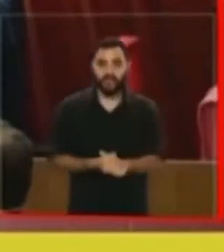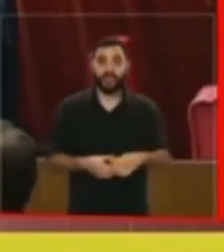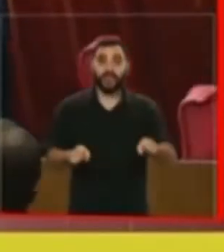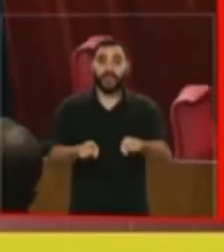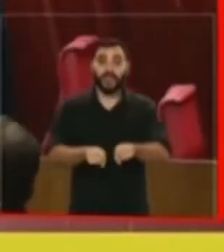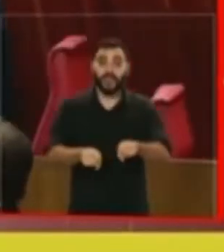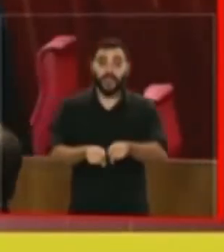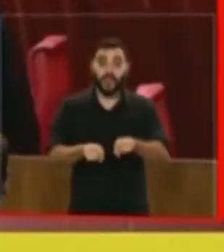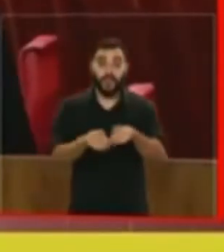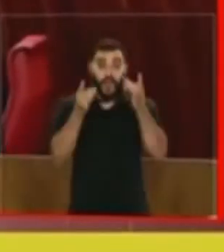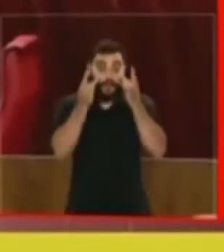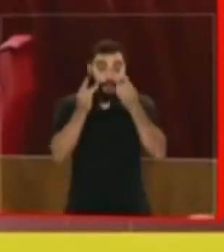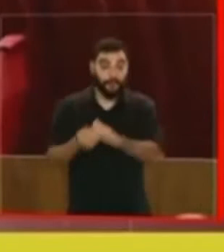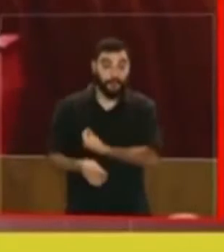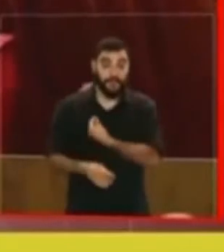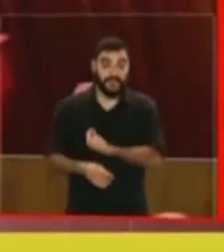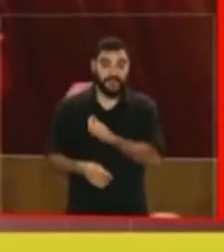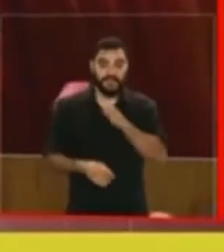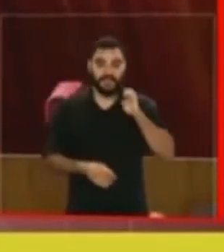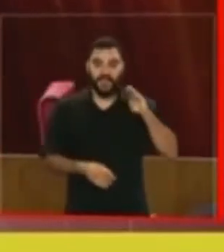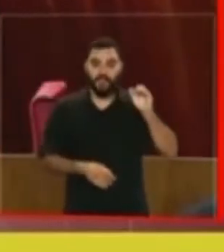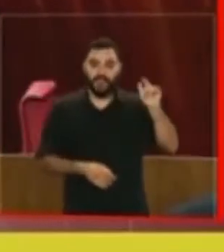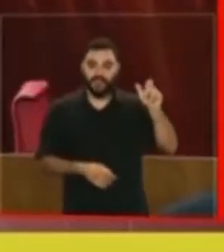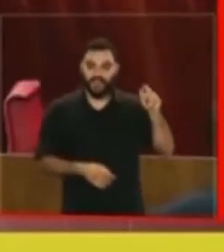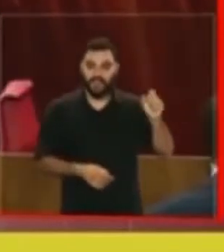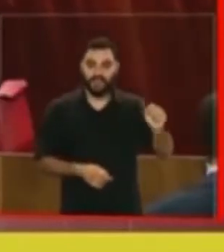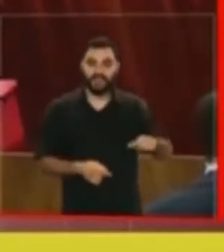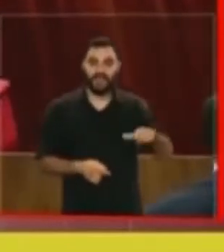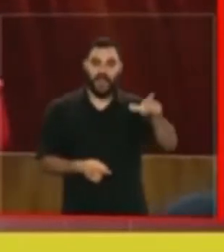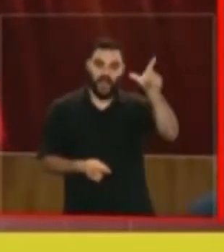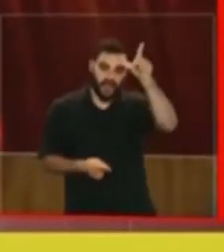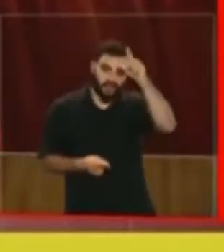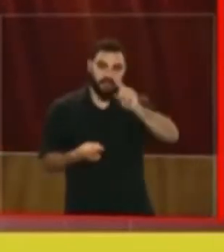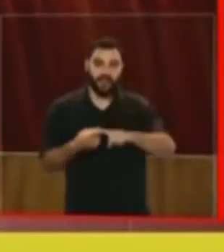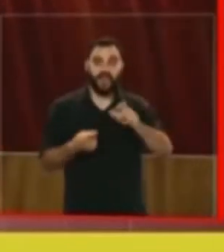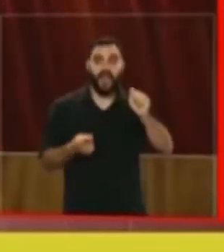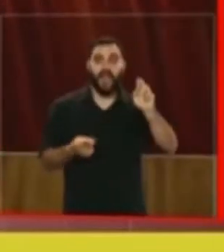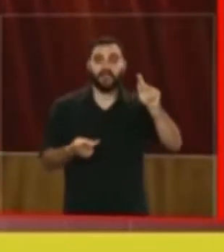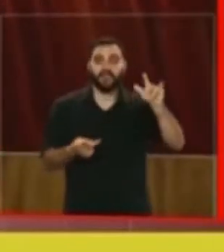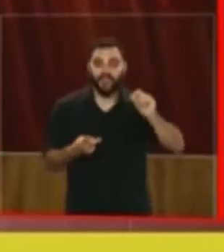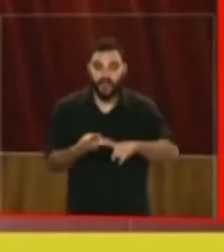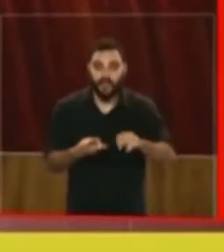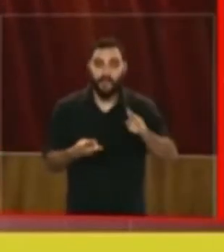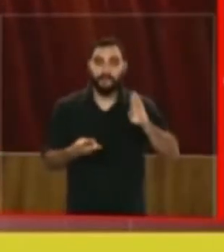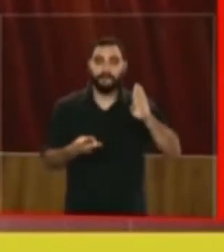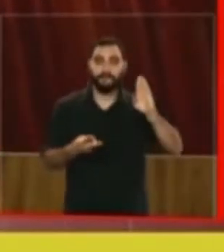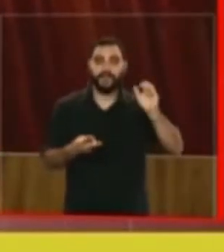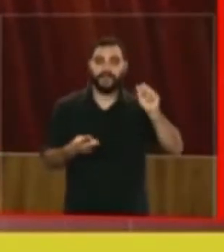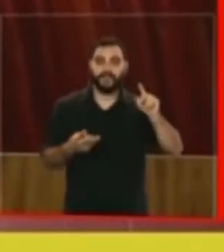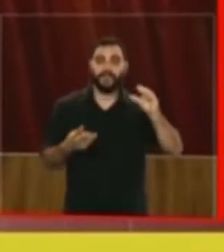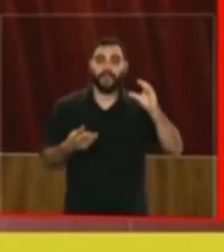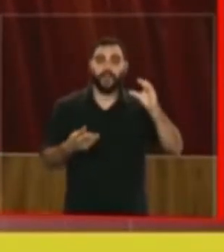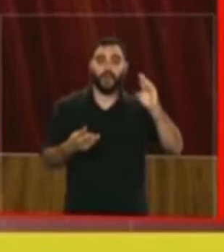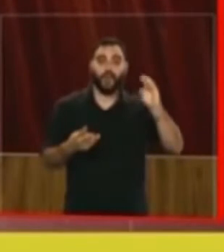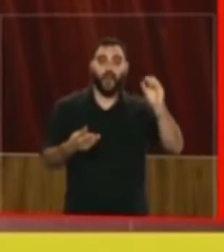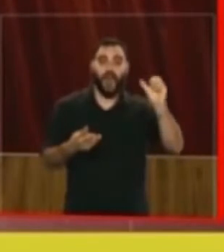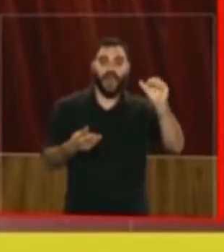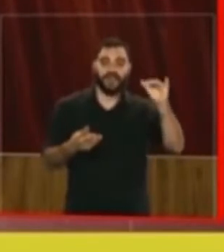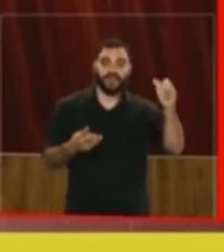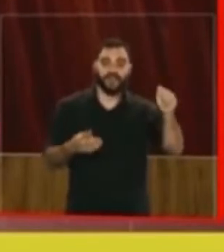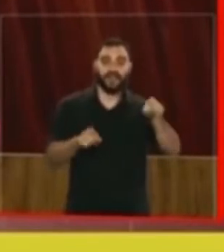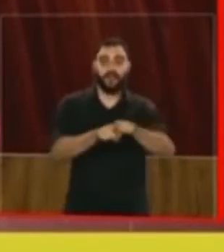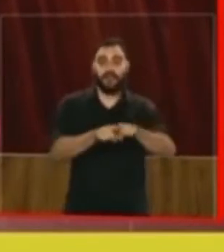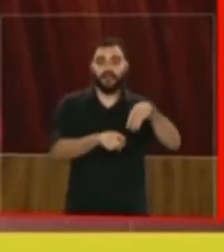de Moraes said that now they know how it's done, they know how it's financed, and they can quickly figure out who's putting these slanderous videos